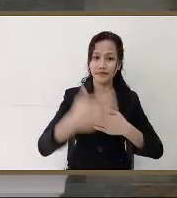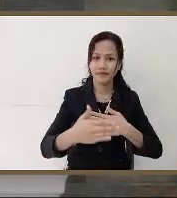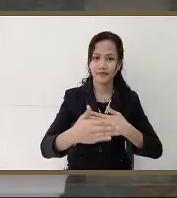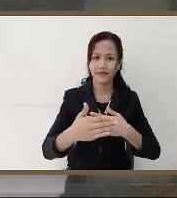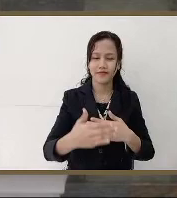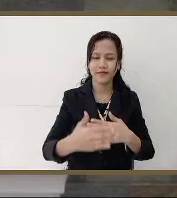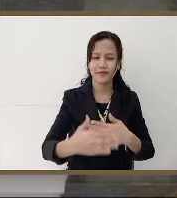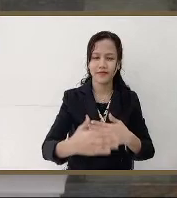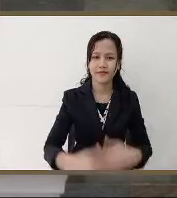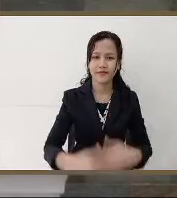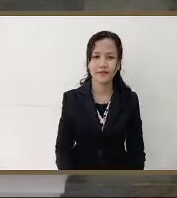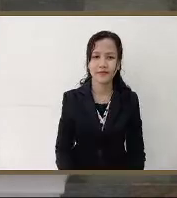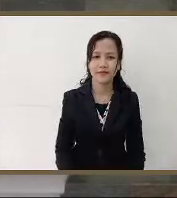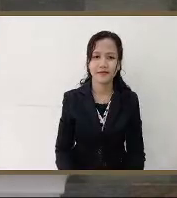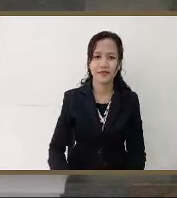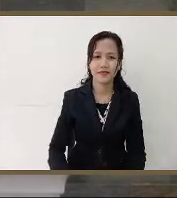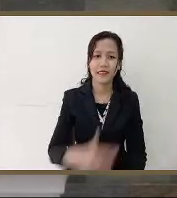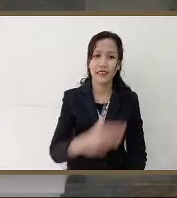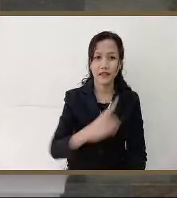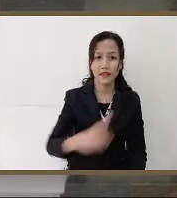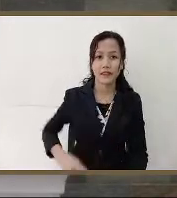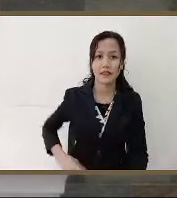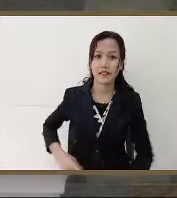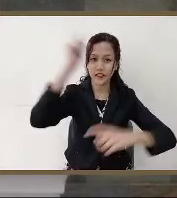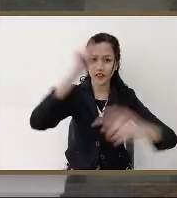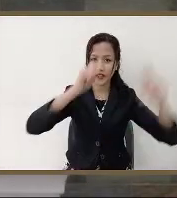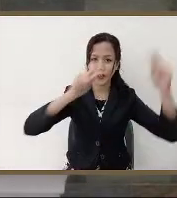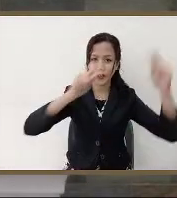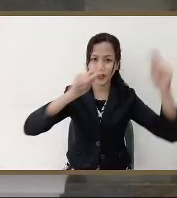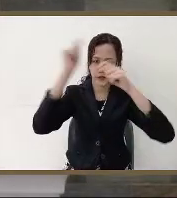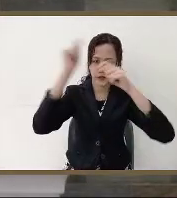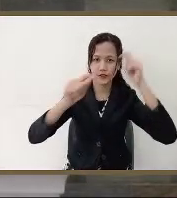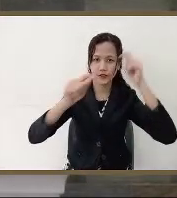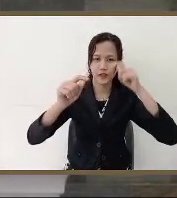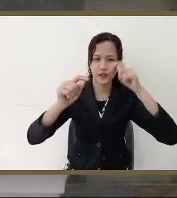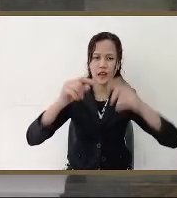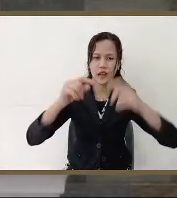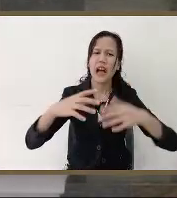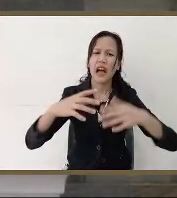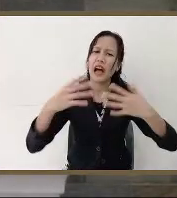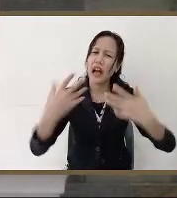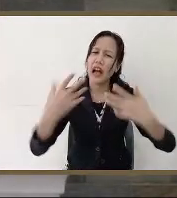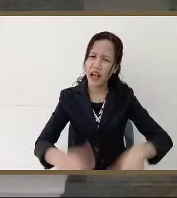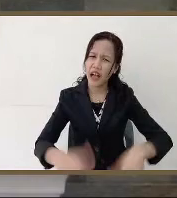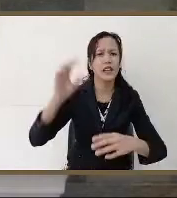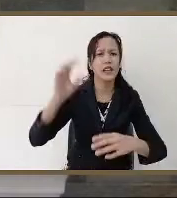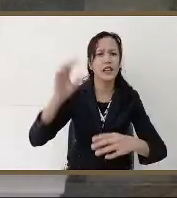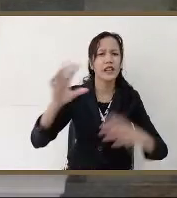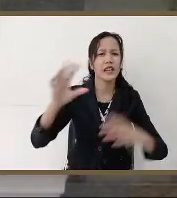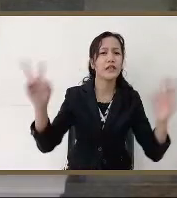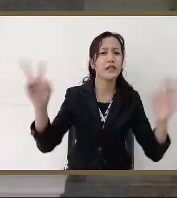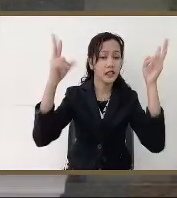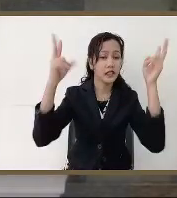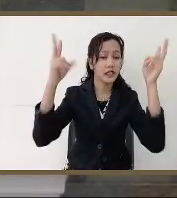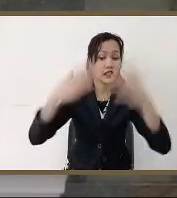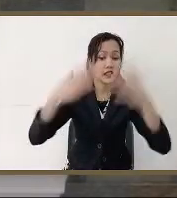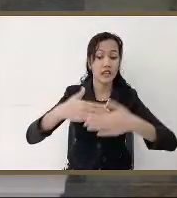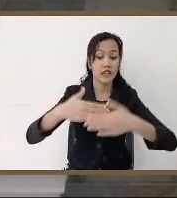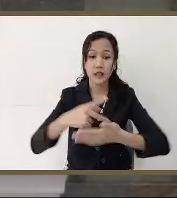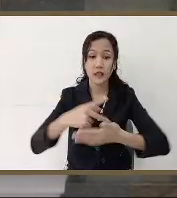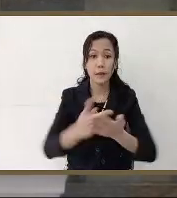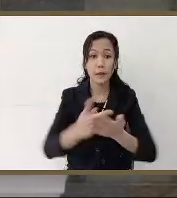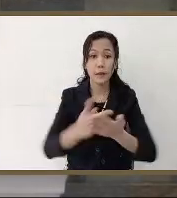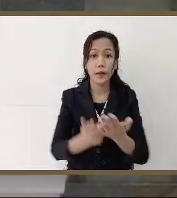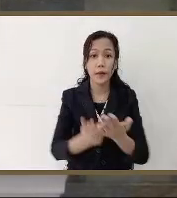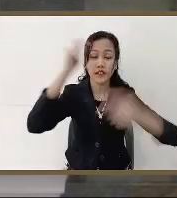is David's trouble. After the triumph, the next part is David's trouble. Ano